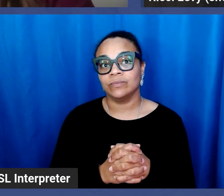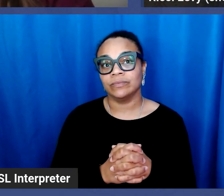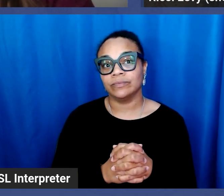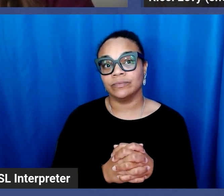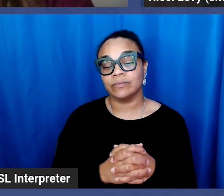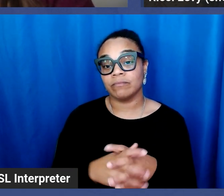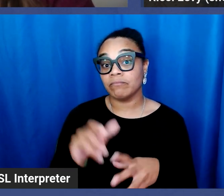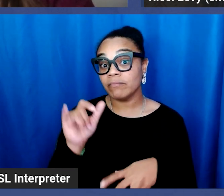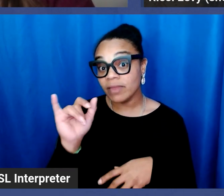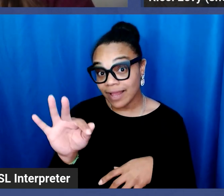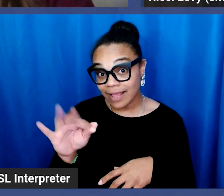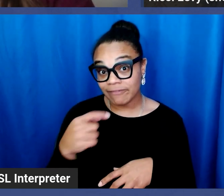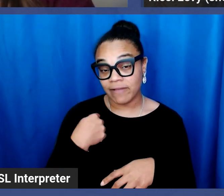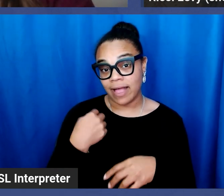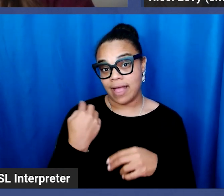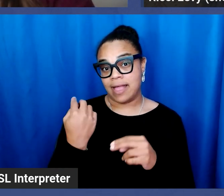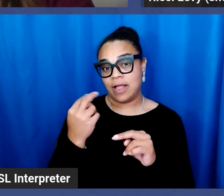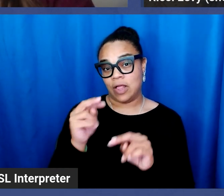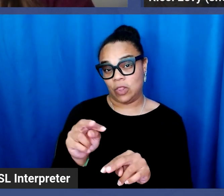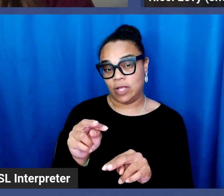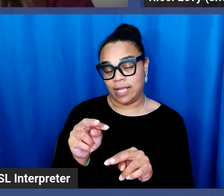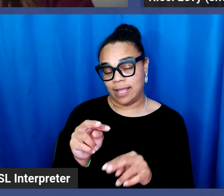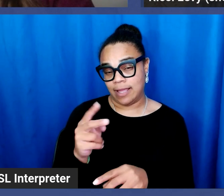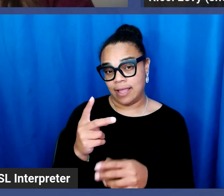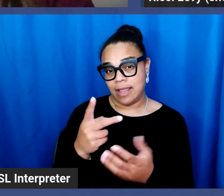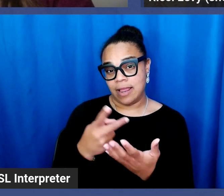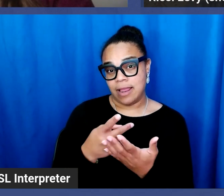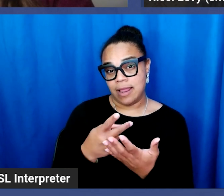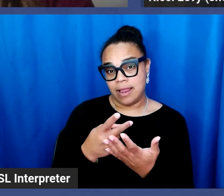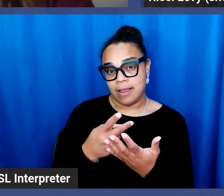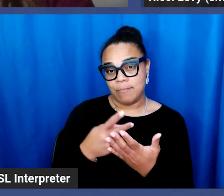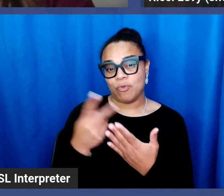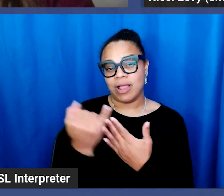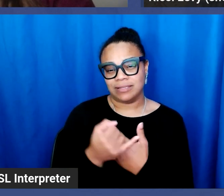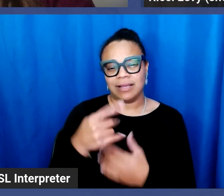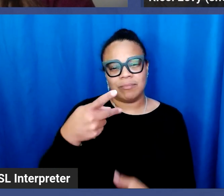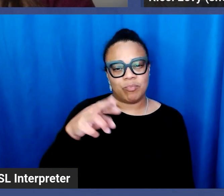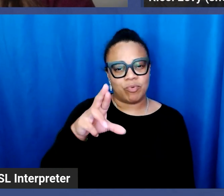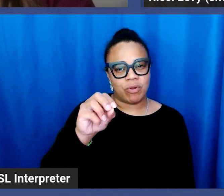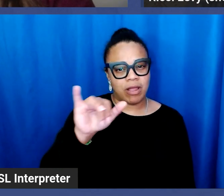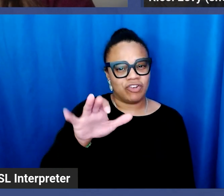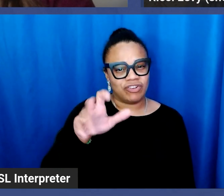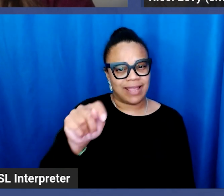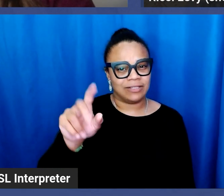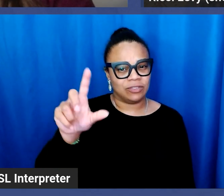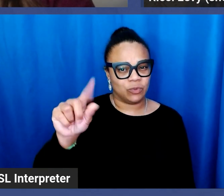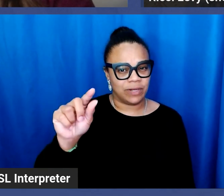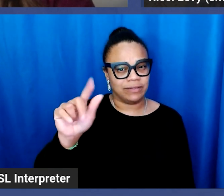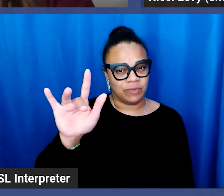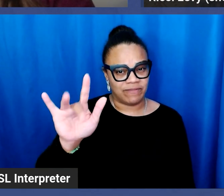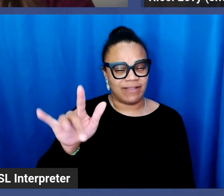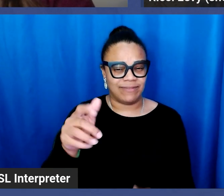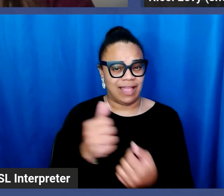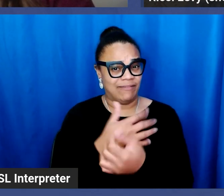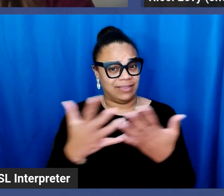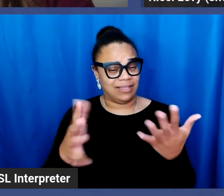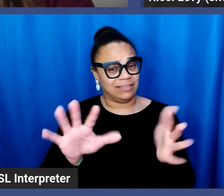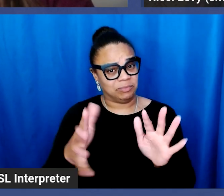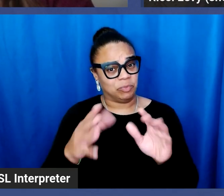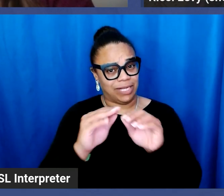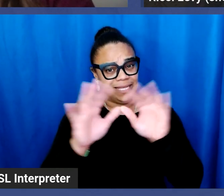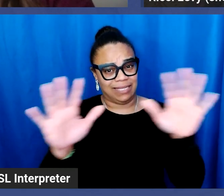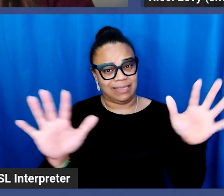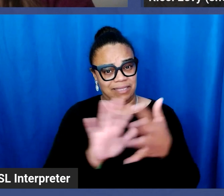If I look at Project 2025, everything is pretty well outlined in there.